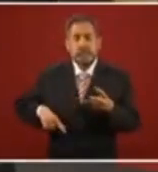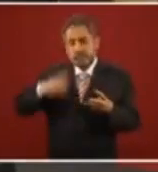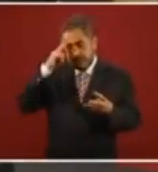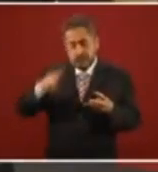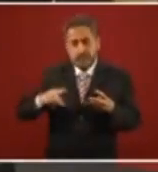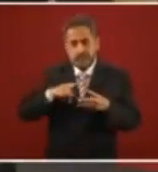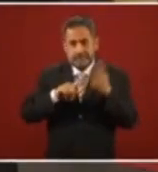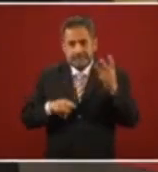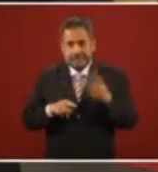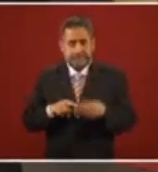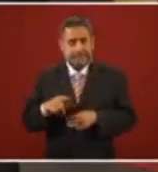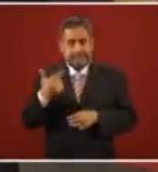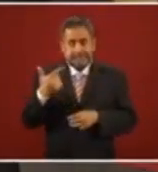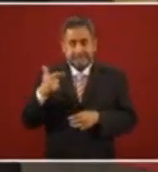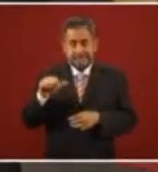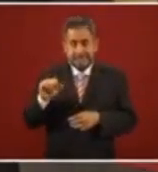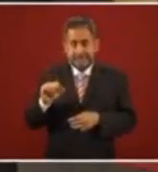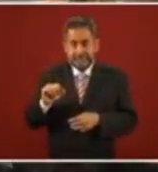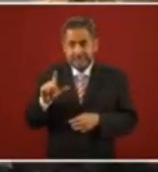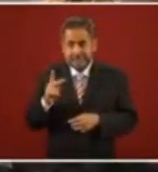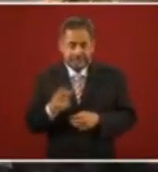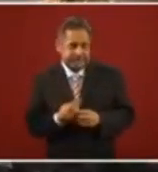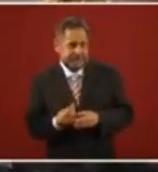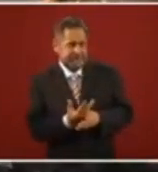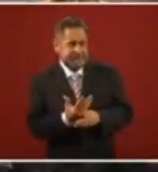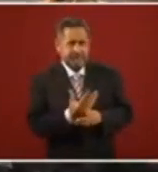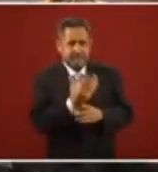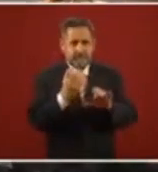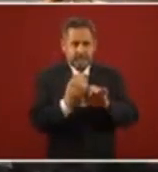...el gas... ...el... ...viene... ...dentro del ducto... ...este...